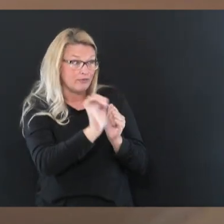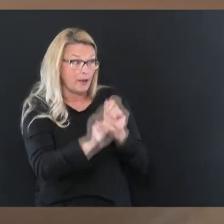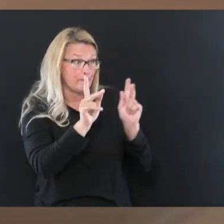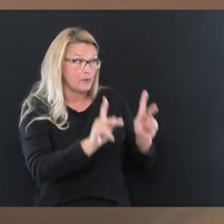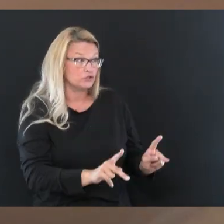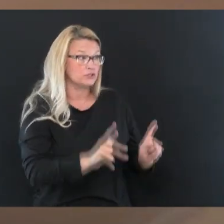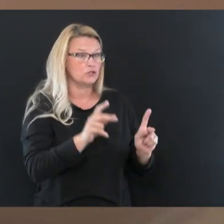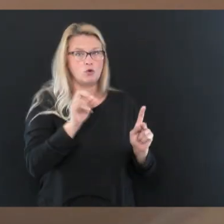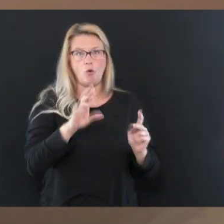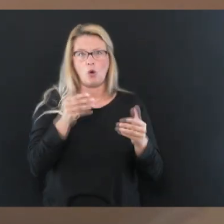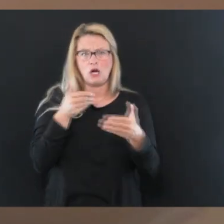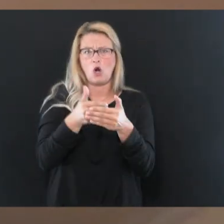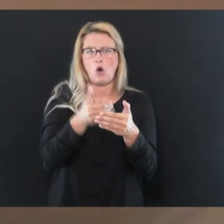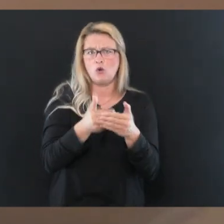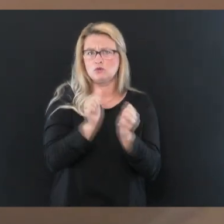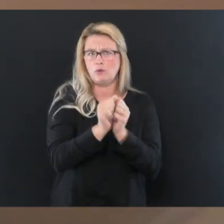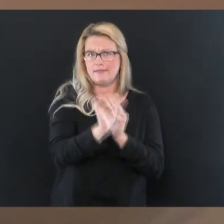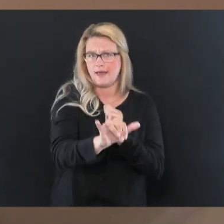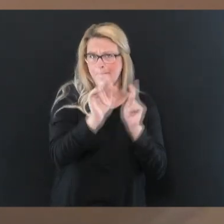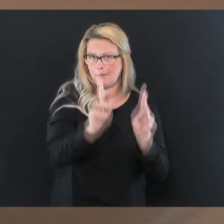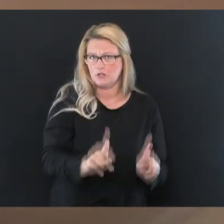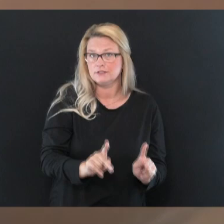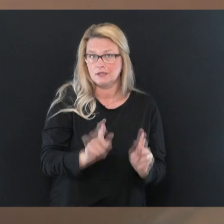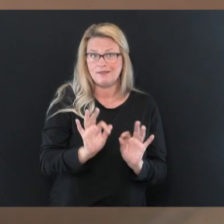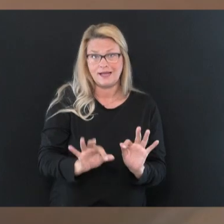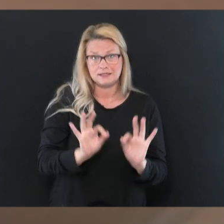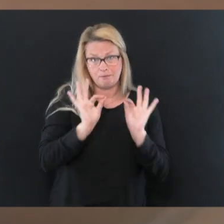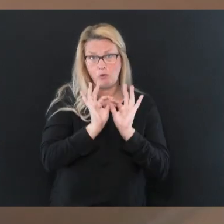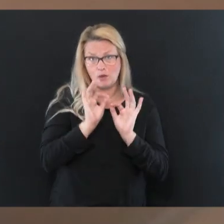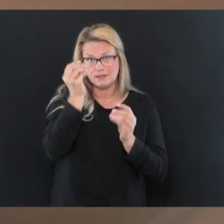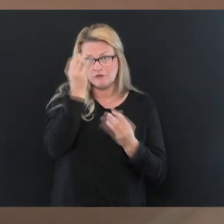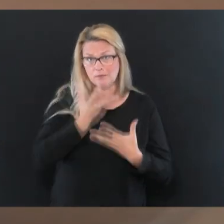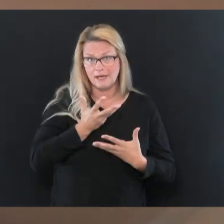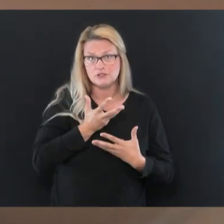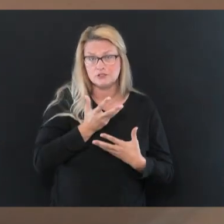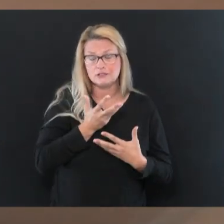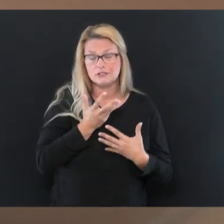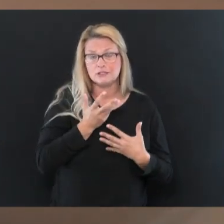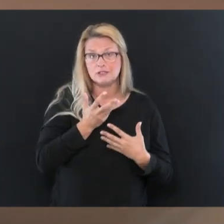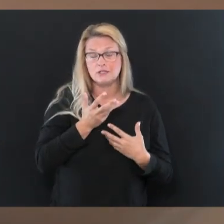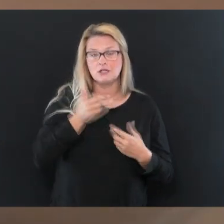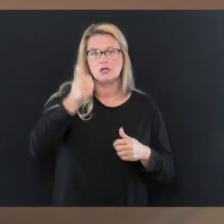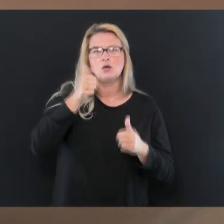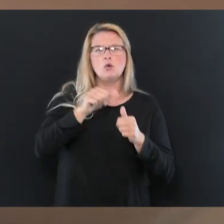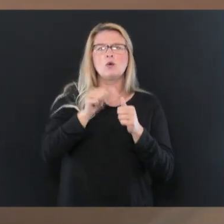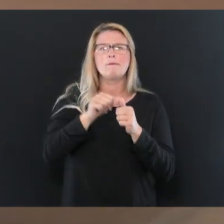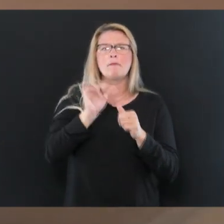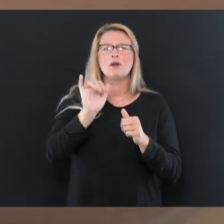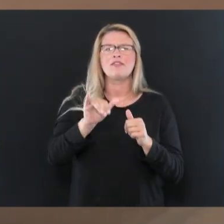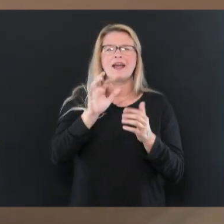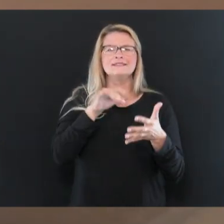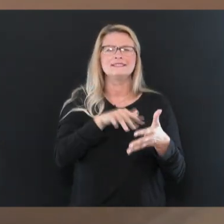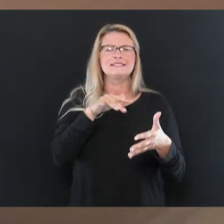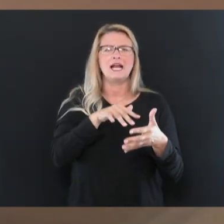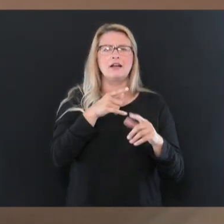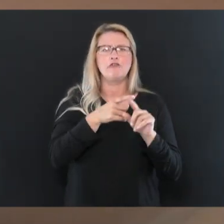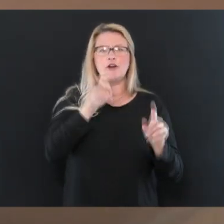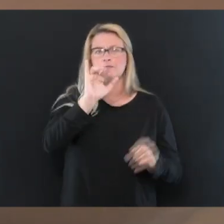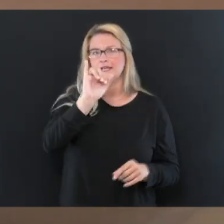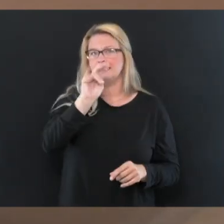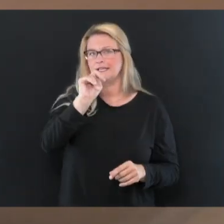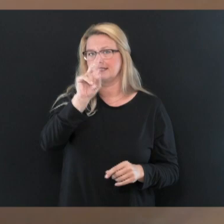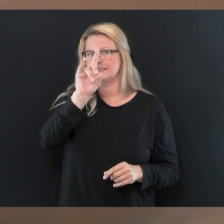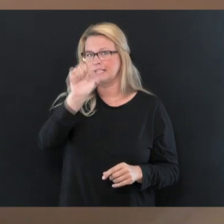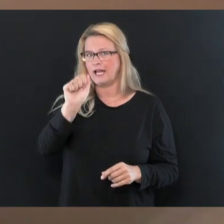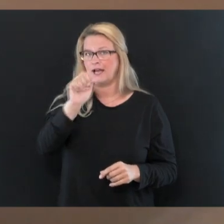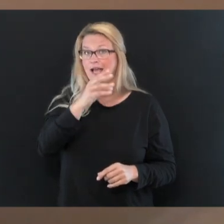with somebody who contacted that person is important. Remember though, from the study in India and then the study